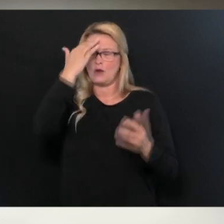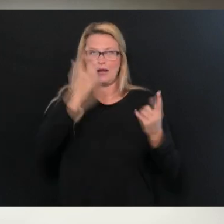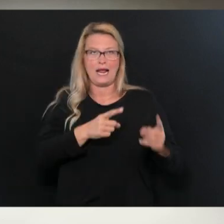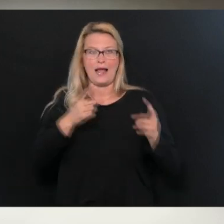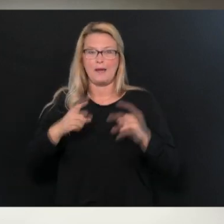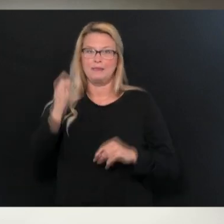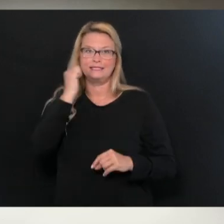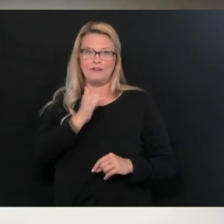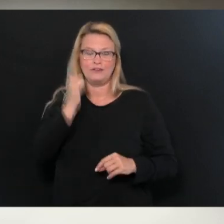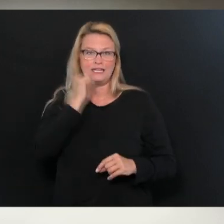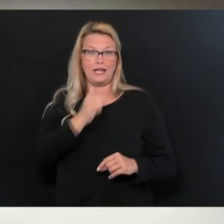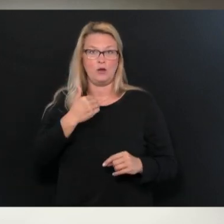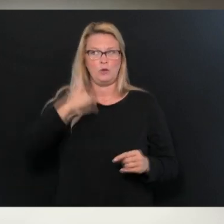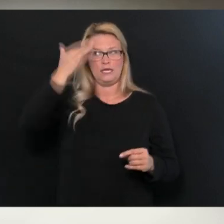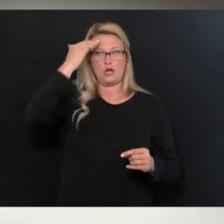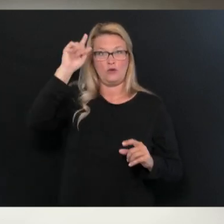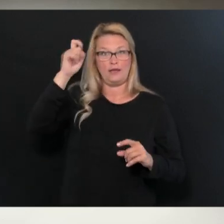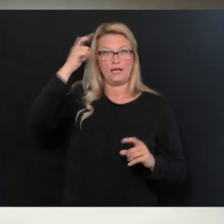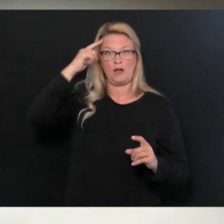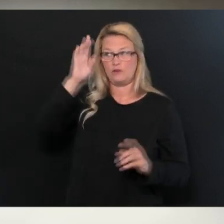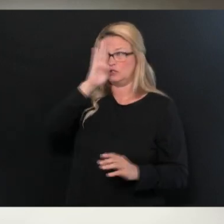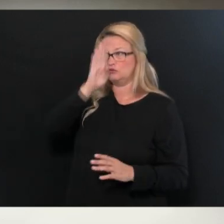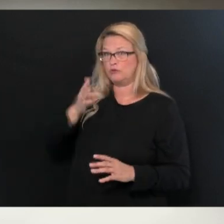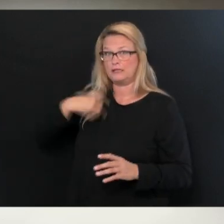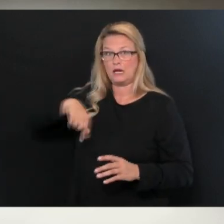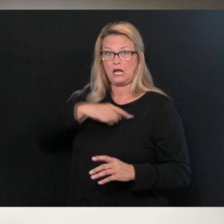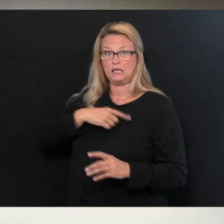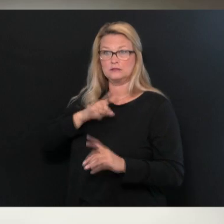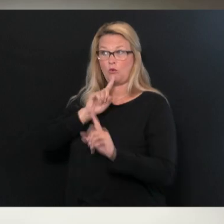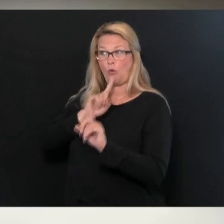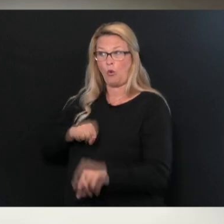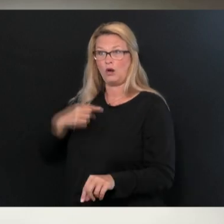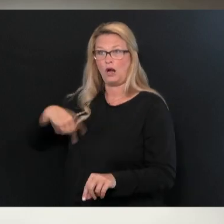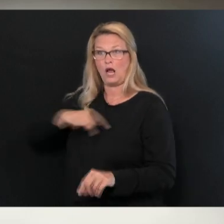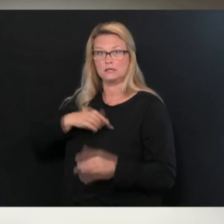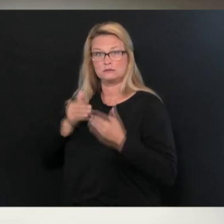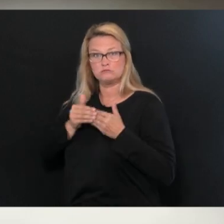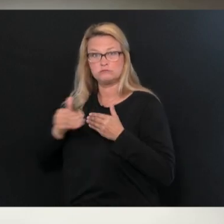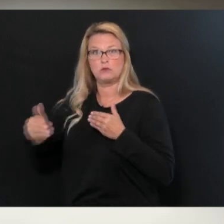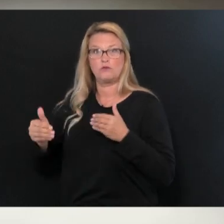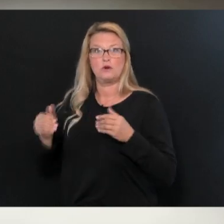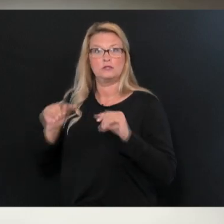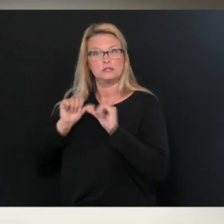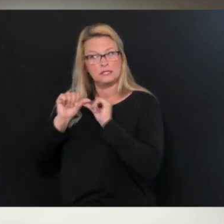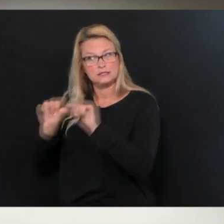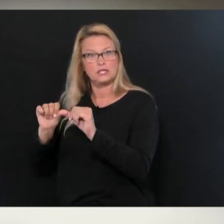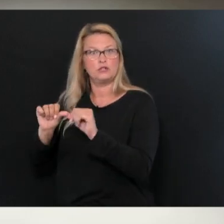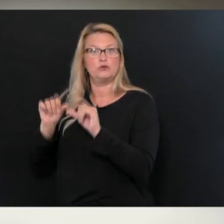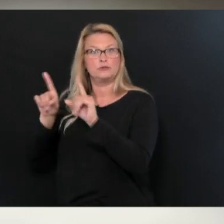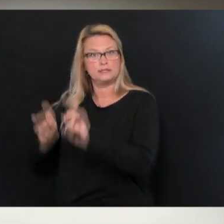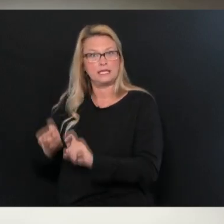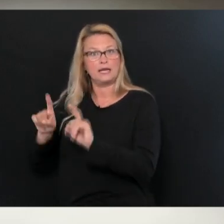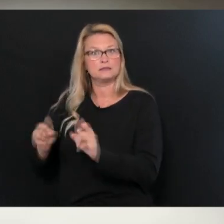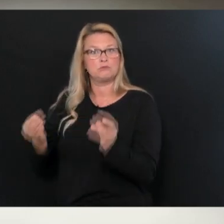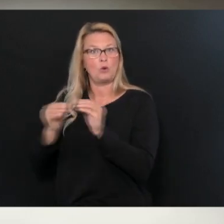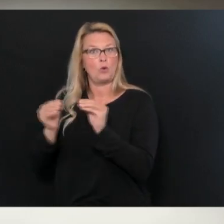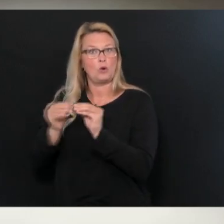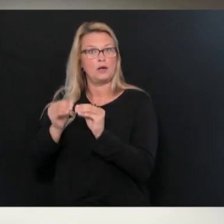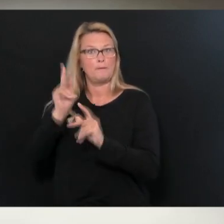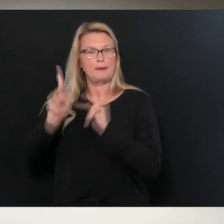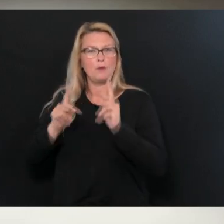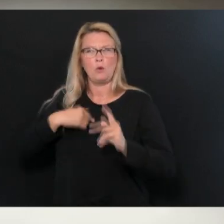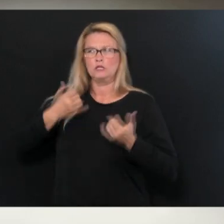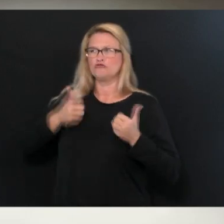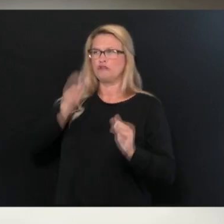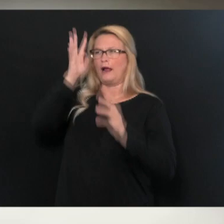governor's direction and his orders for us to move forward, and we continue to work to try to be innovative in